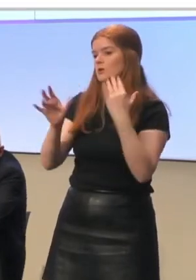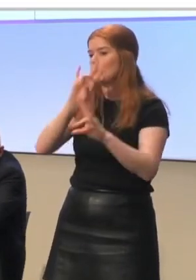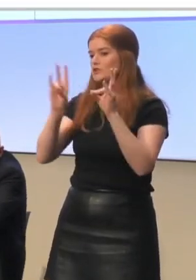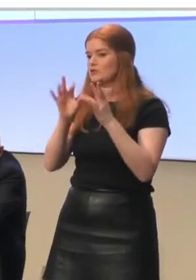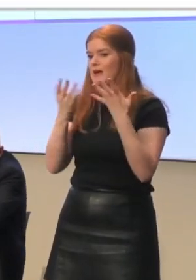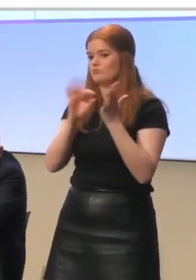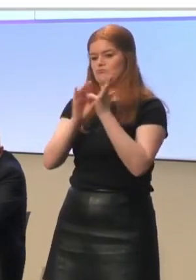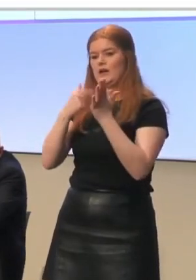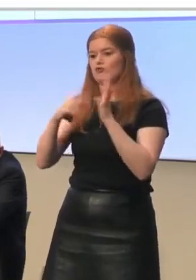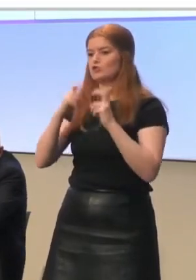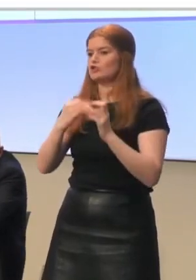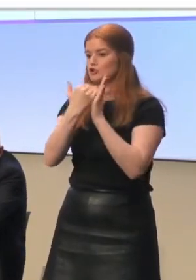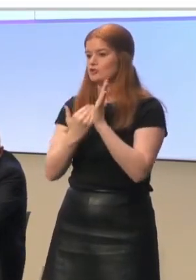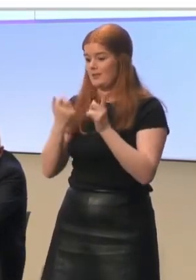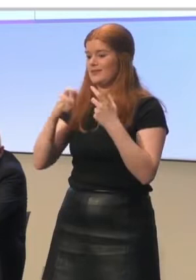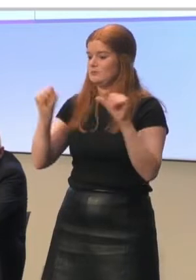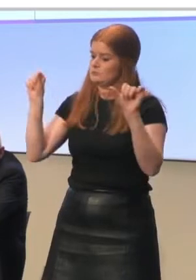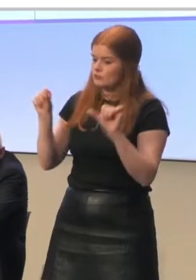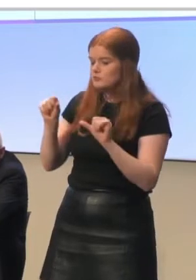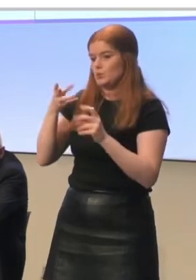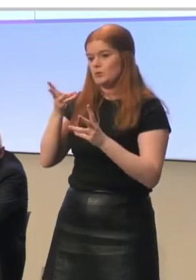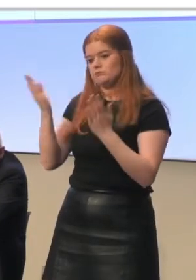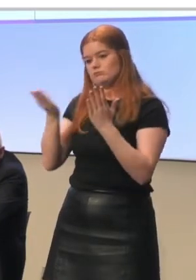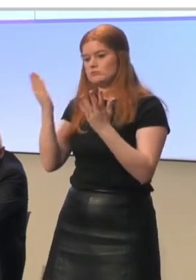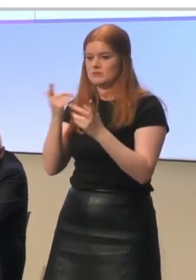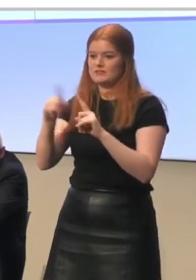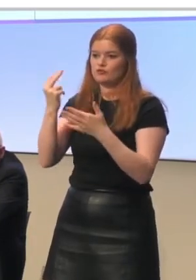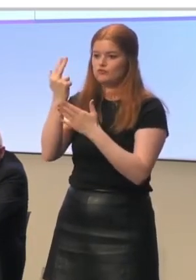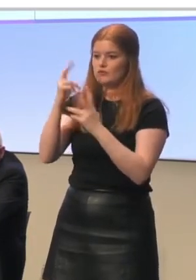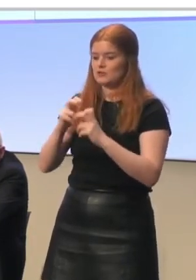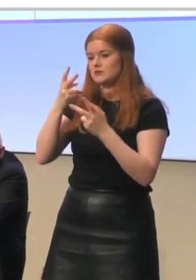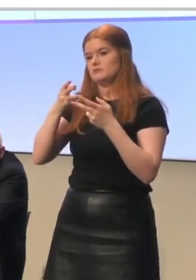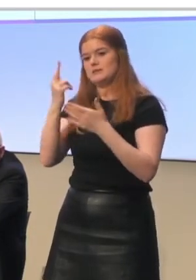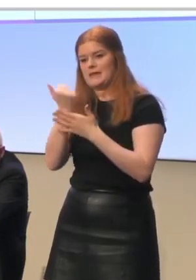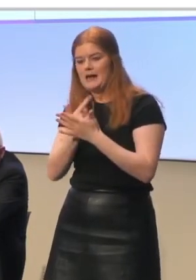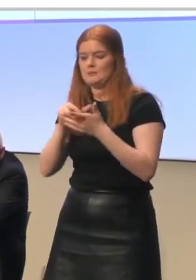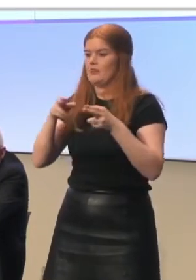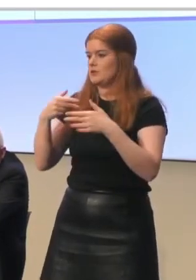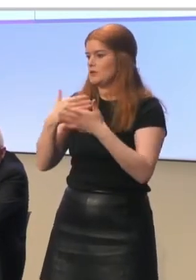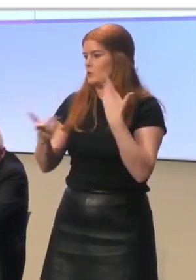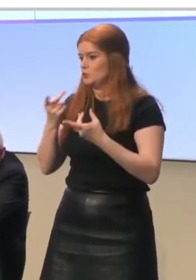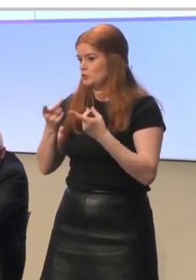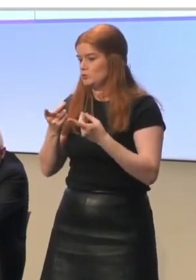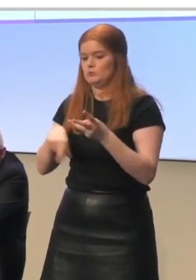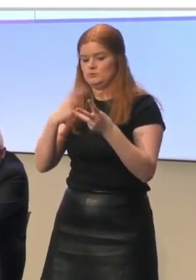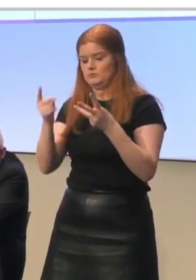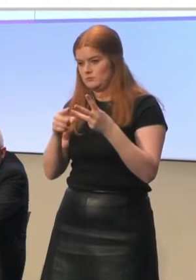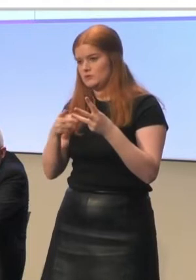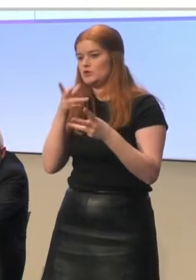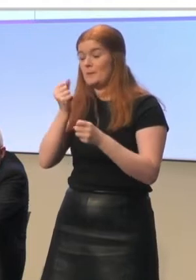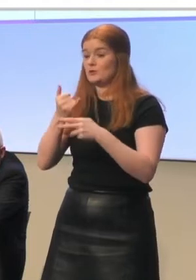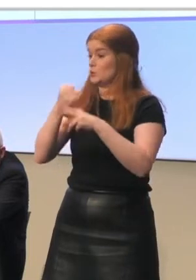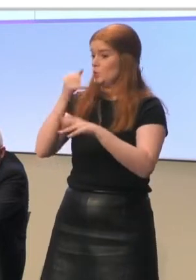study. And then we'll briefly look through the research design, the methodology that we were using. And then we'll get into the